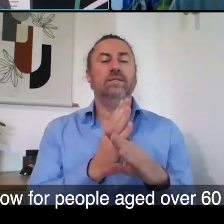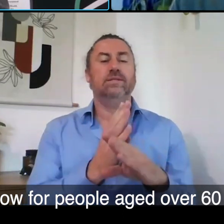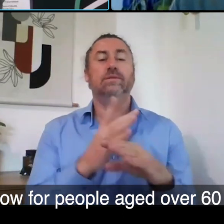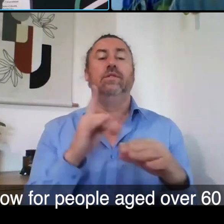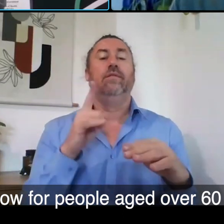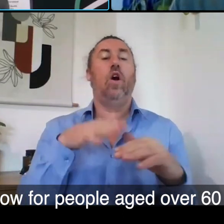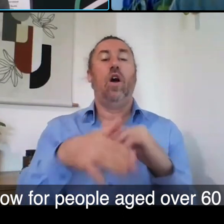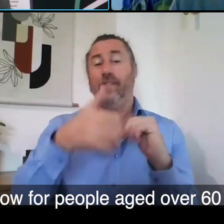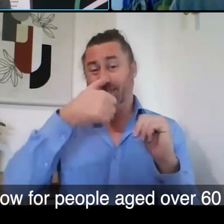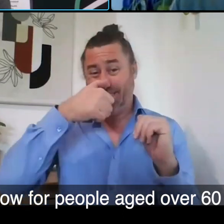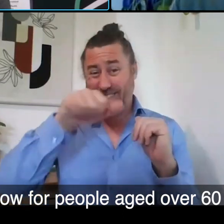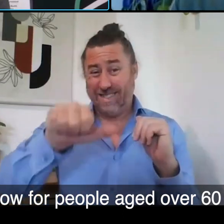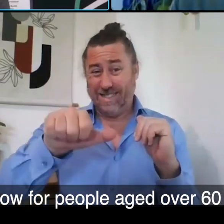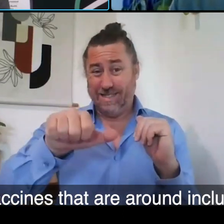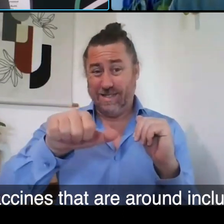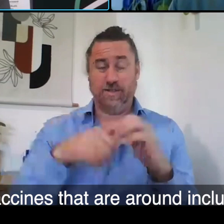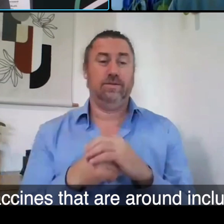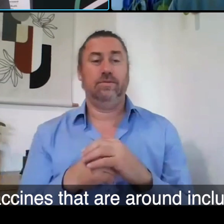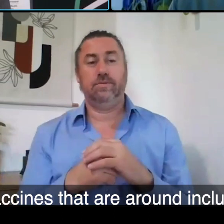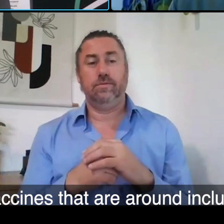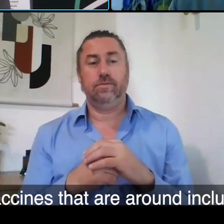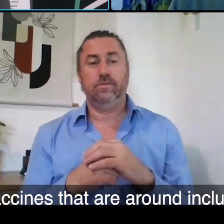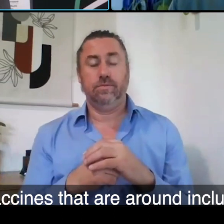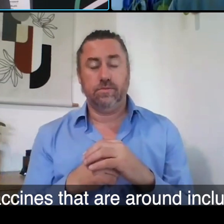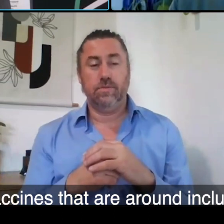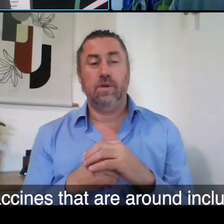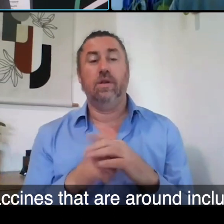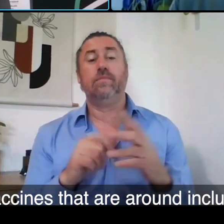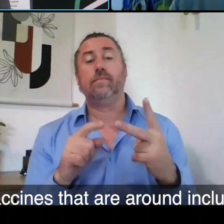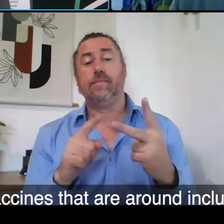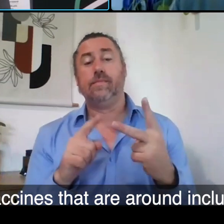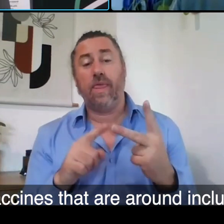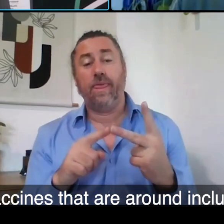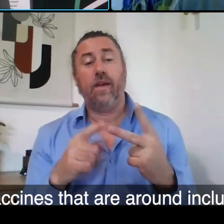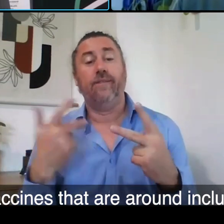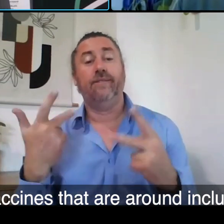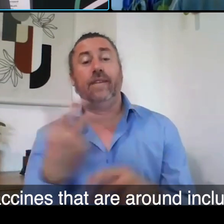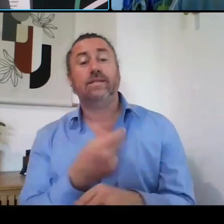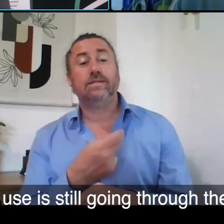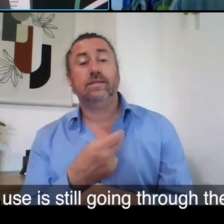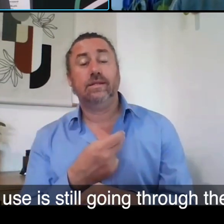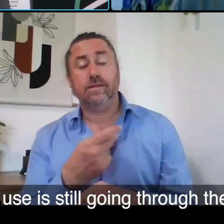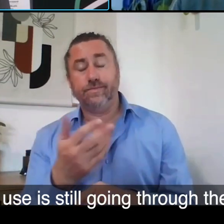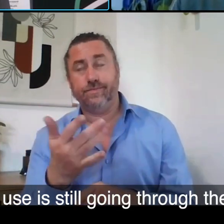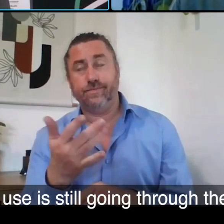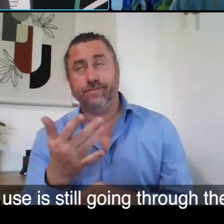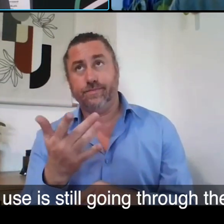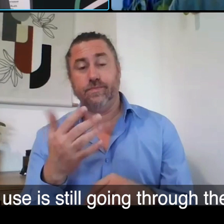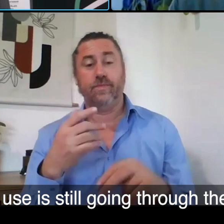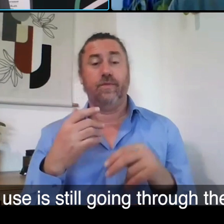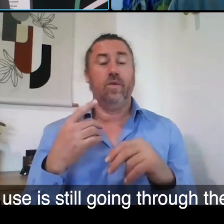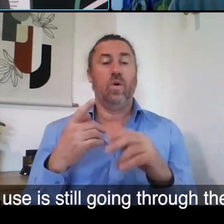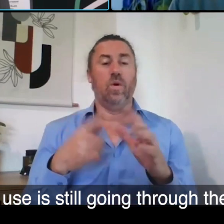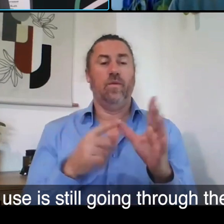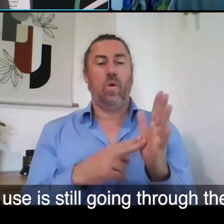60 years of age. The other vaccines that are around, including one for antenatal use,